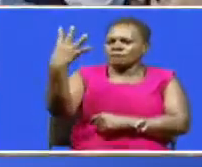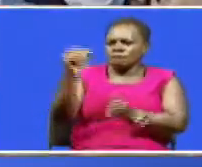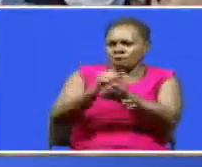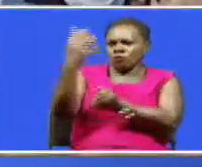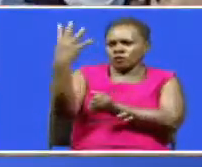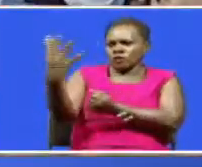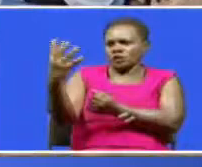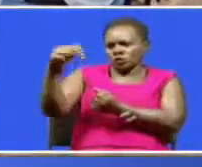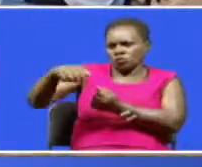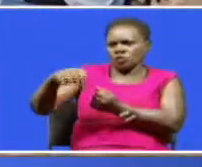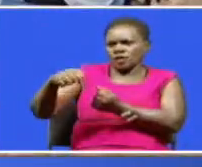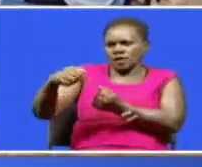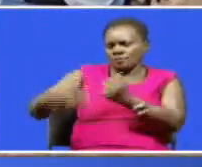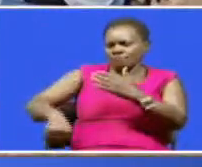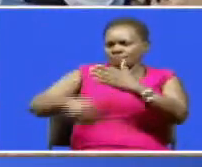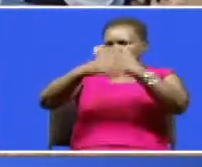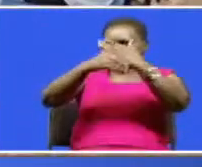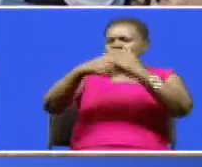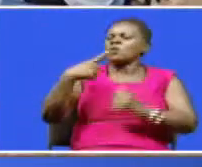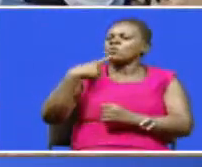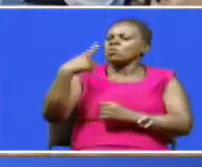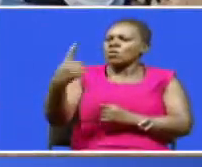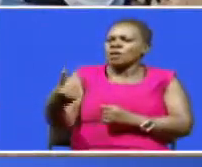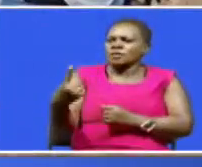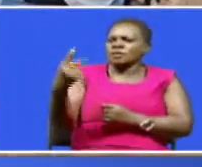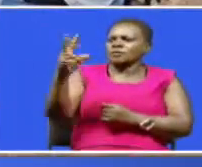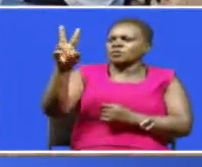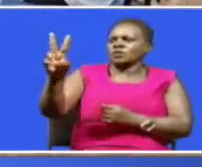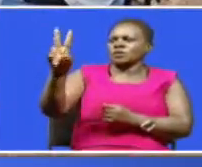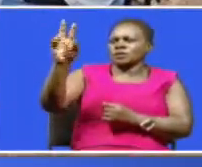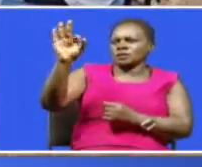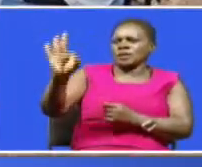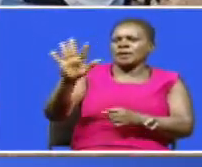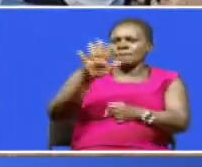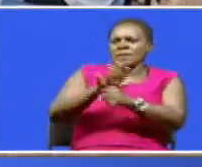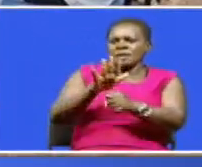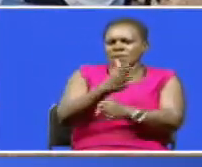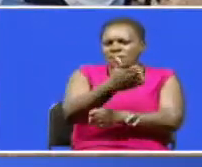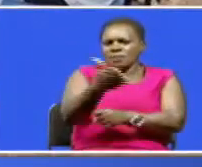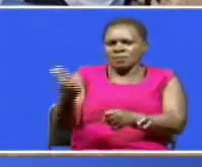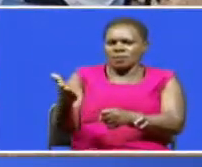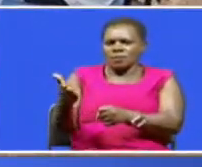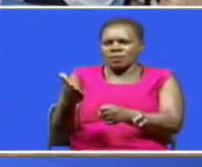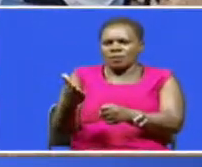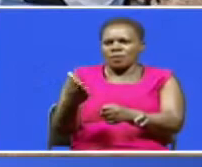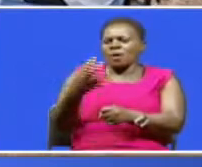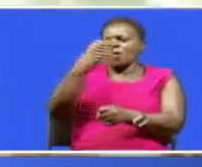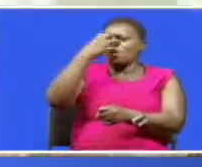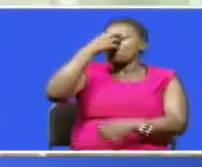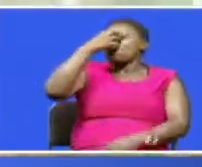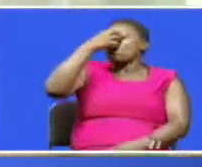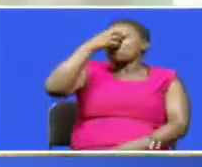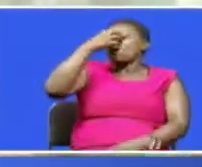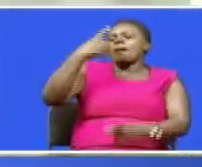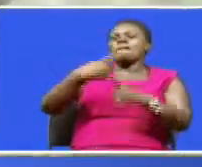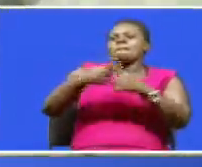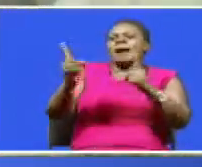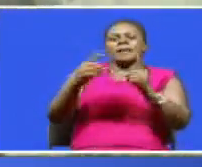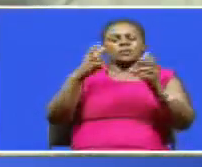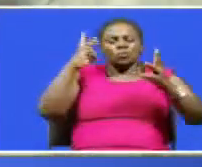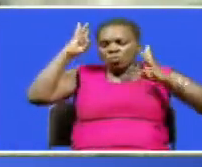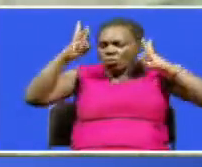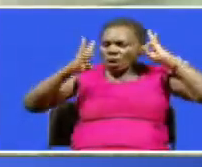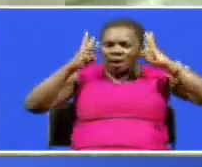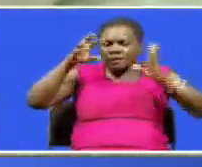114. Today, the number shot up to 123. Many of these are on supplemental oxygen. But the most